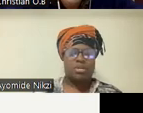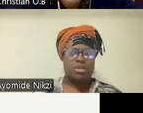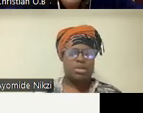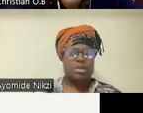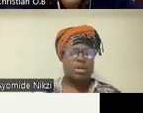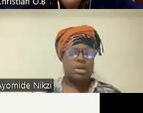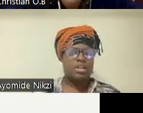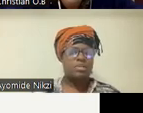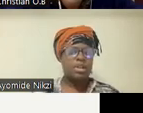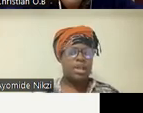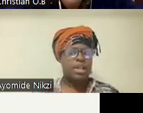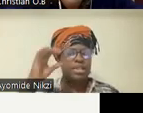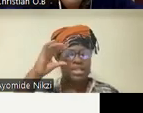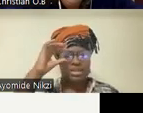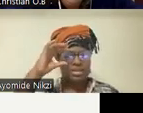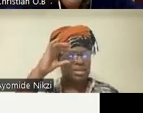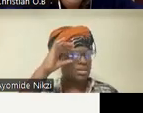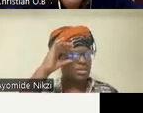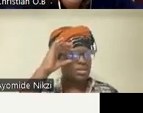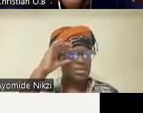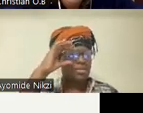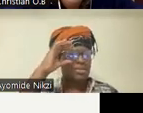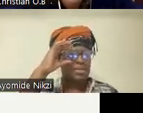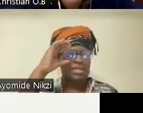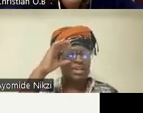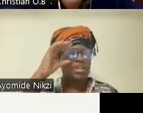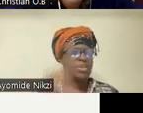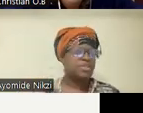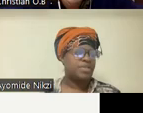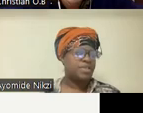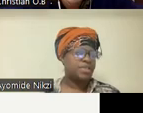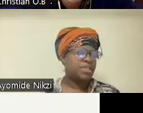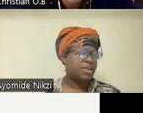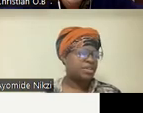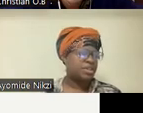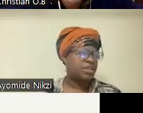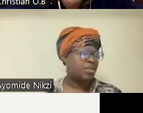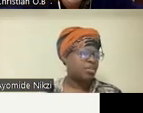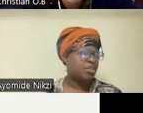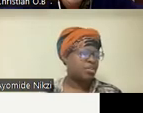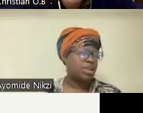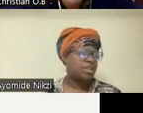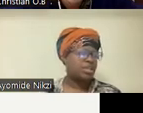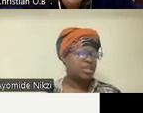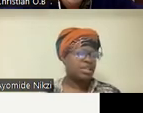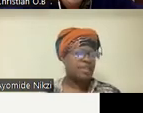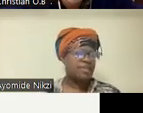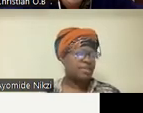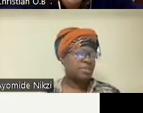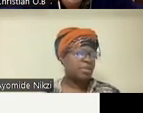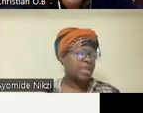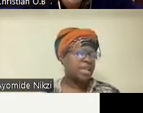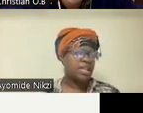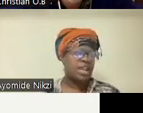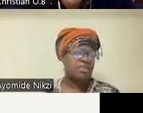go to the garden plot. This time is for facilitators and co-chairs and staff